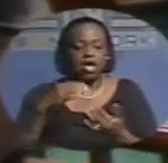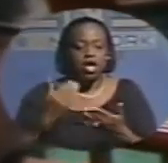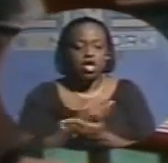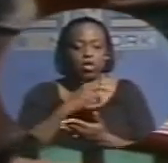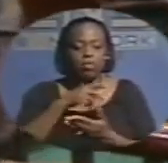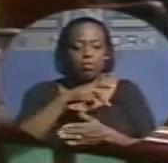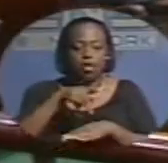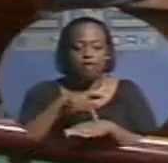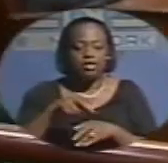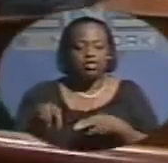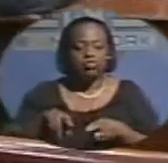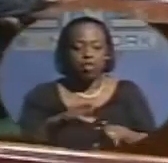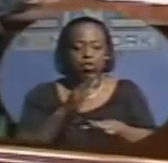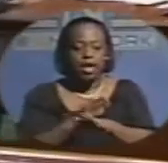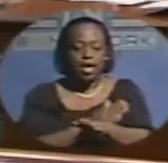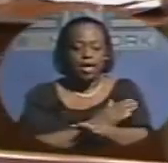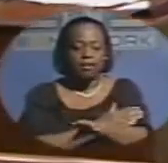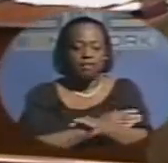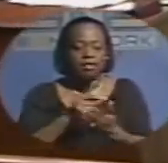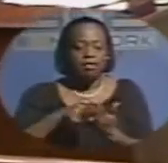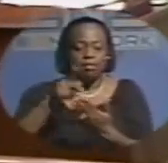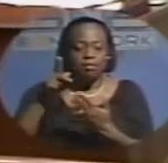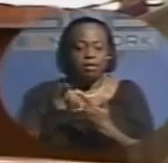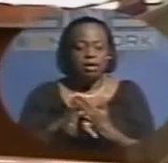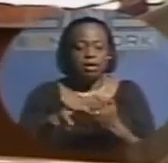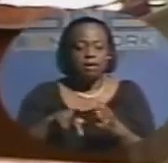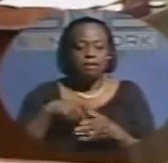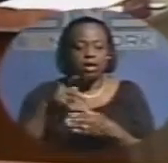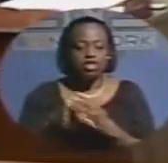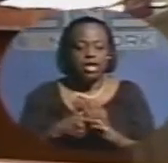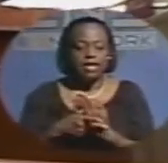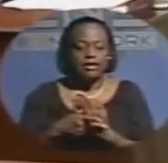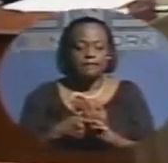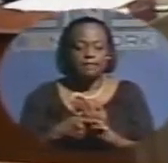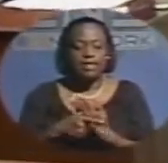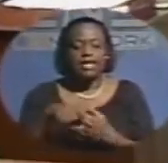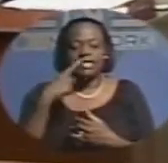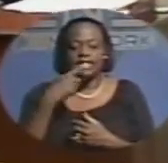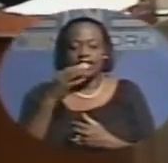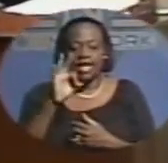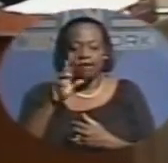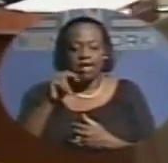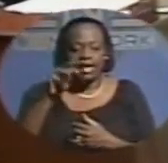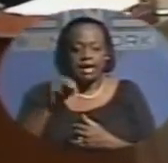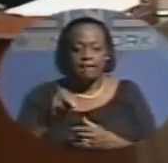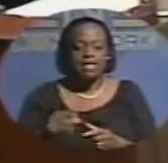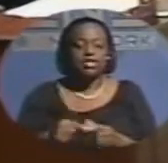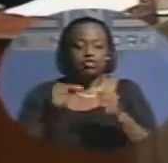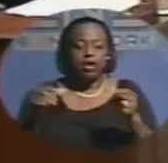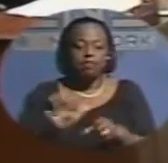Road Improvement Project. The release by the former Free National Movement leader indicated that the FNM is grateful